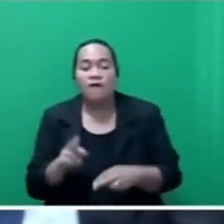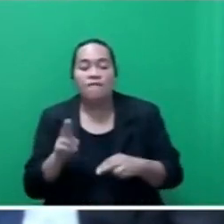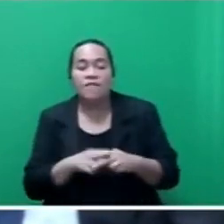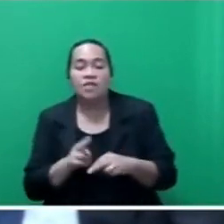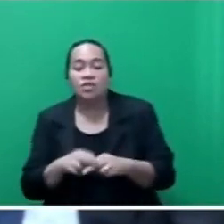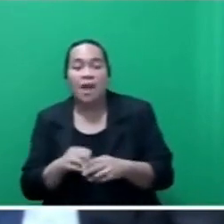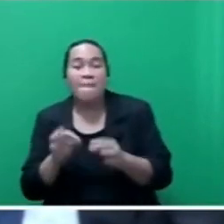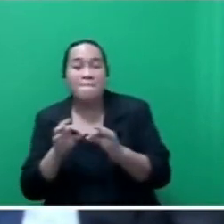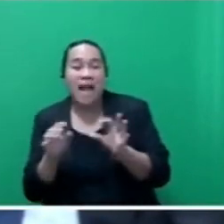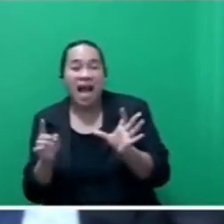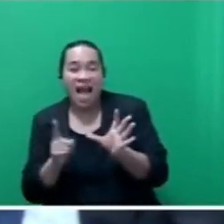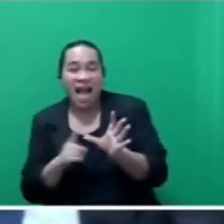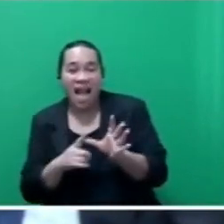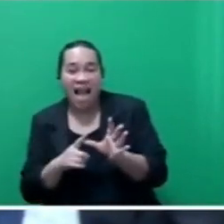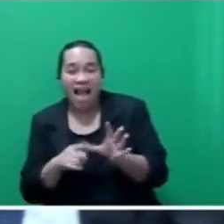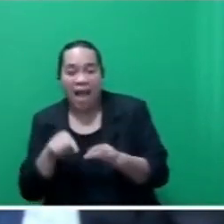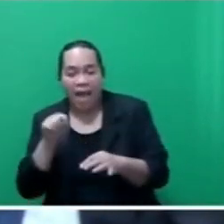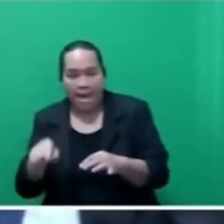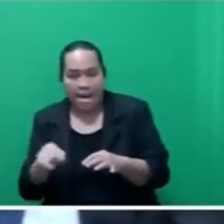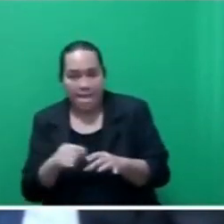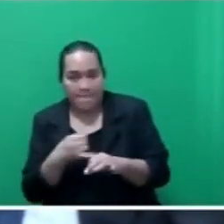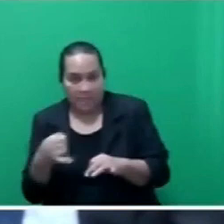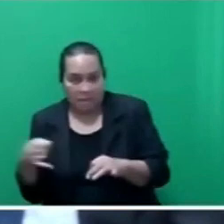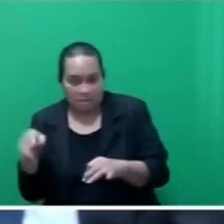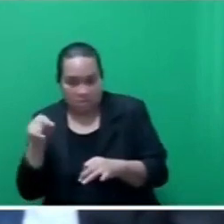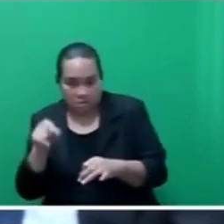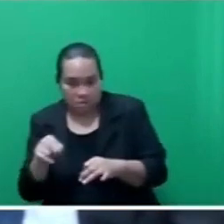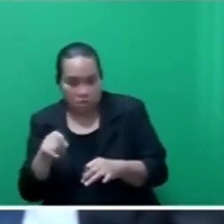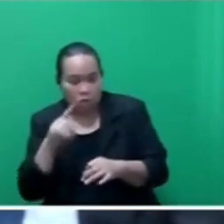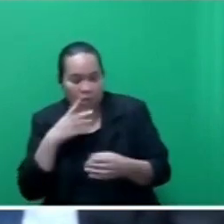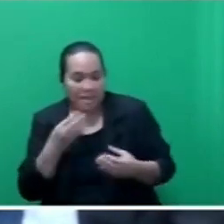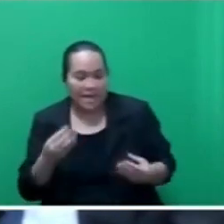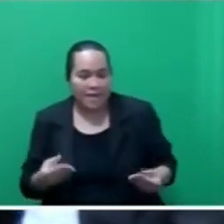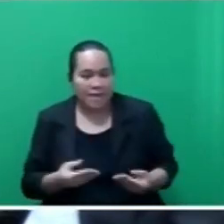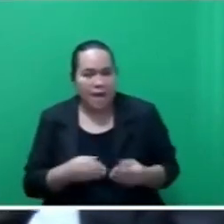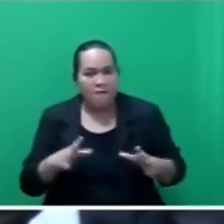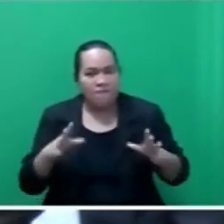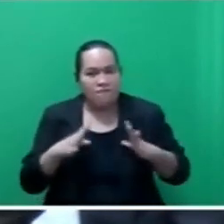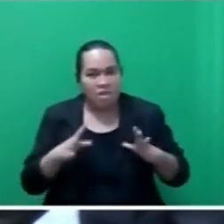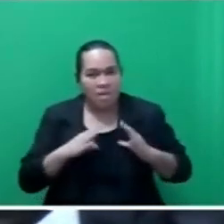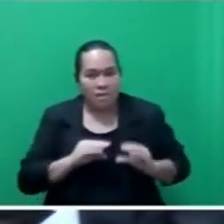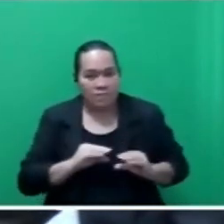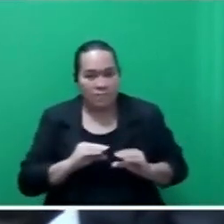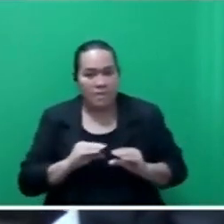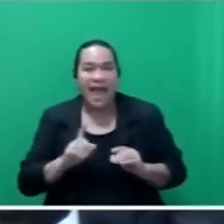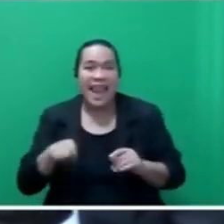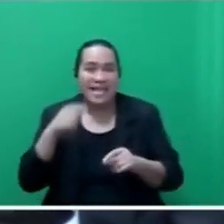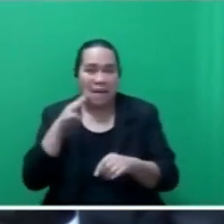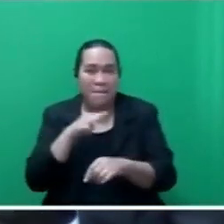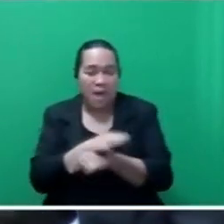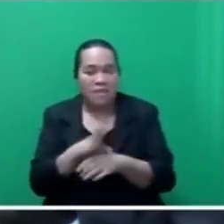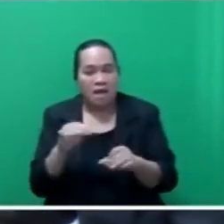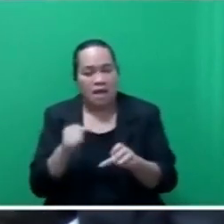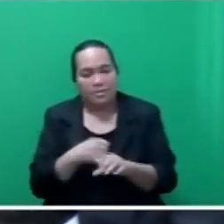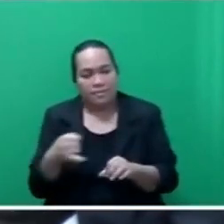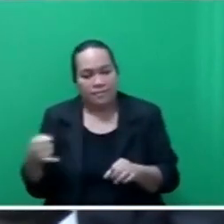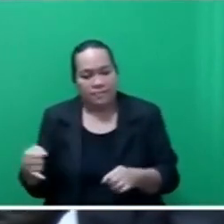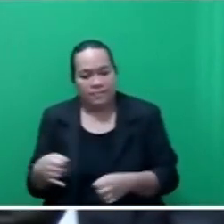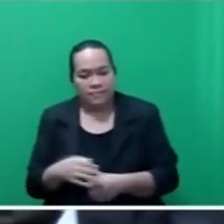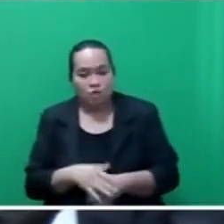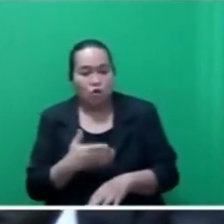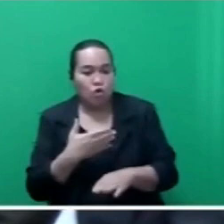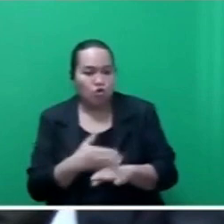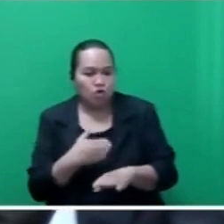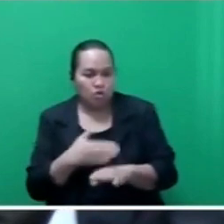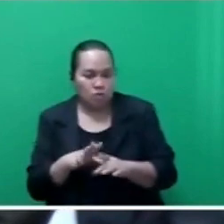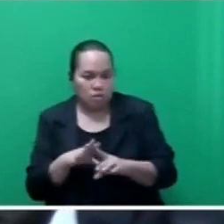Service Center will launch an improved implementation model for free medicine program beginning next month. And under this new model,